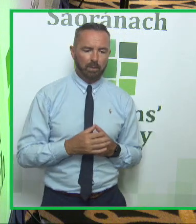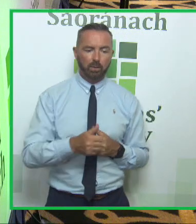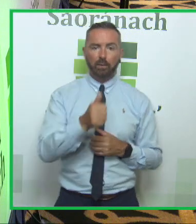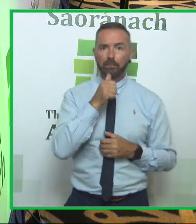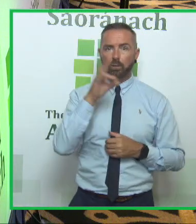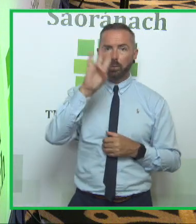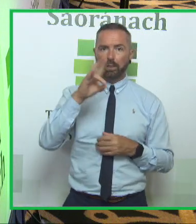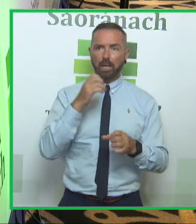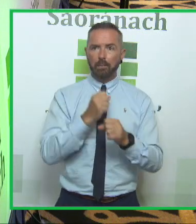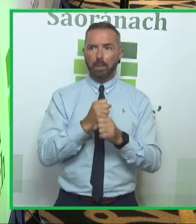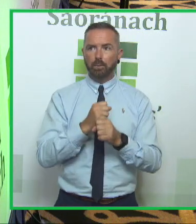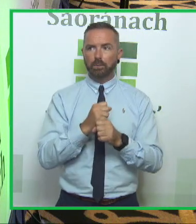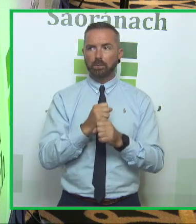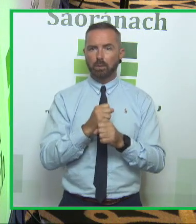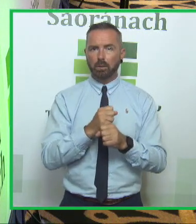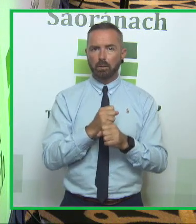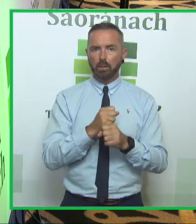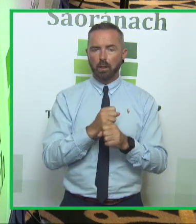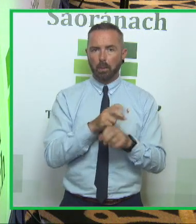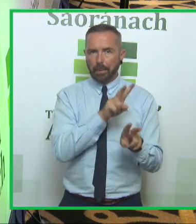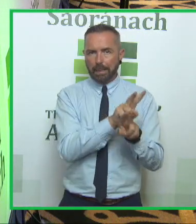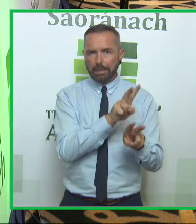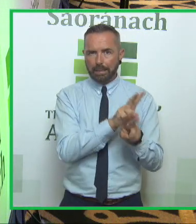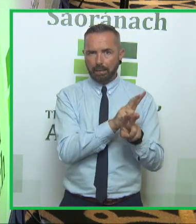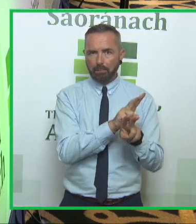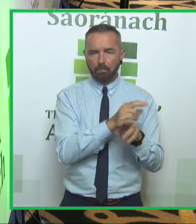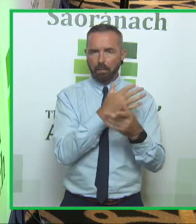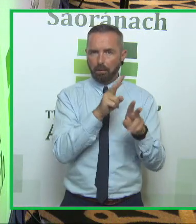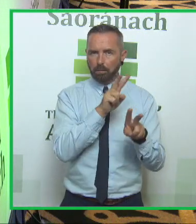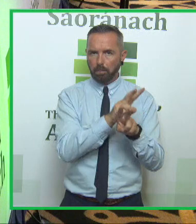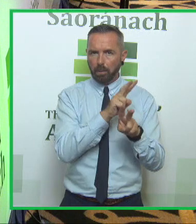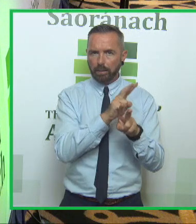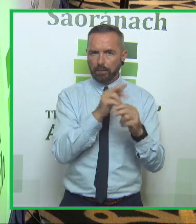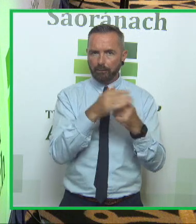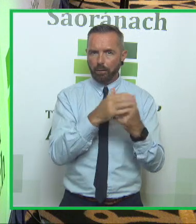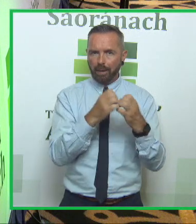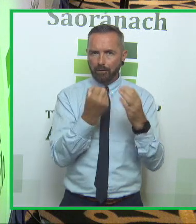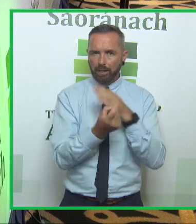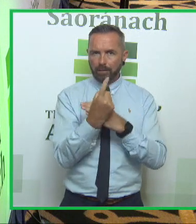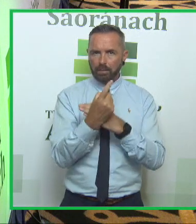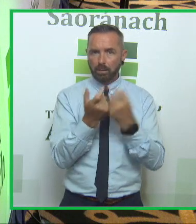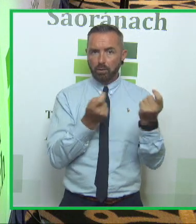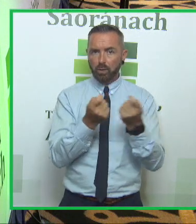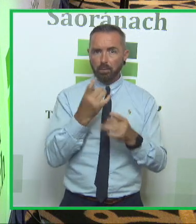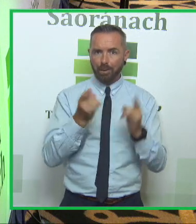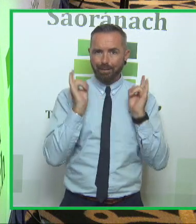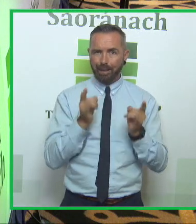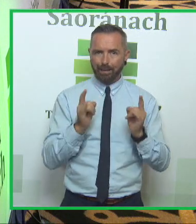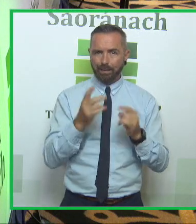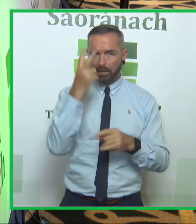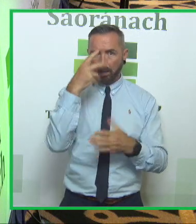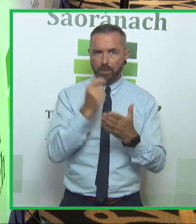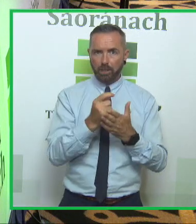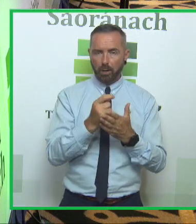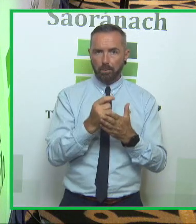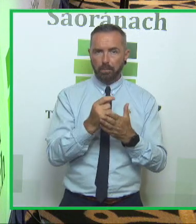terms of policing, I suppose there's very detailed policing plans for every event. So I suppose to operate a healthy nighttime economy or healthy,